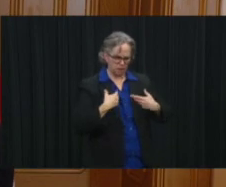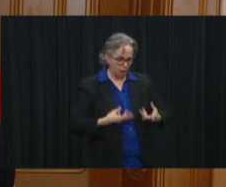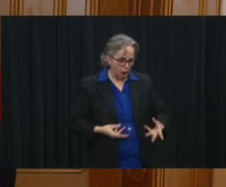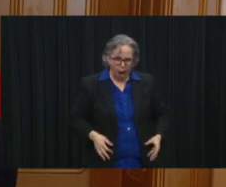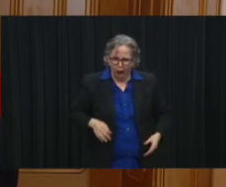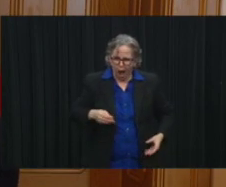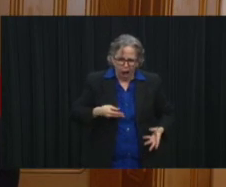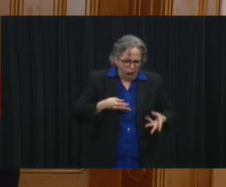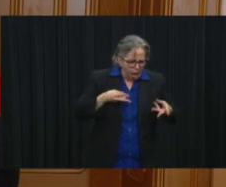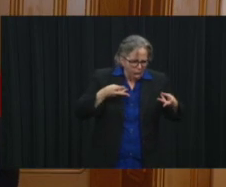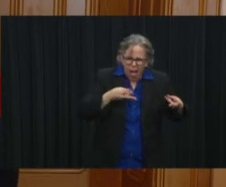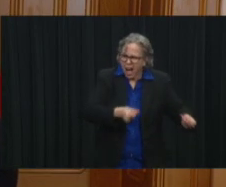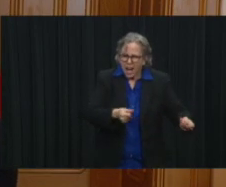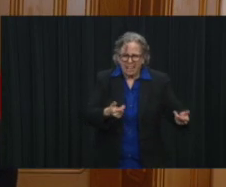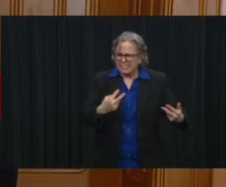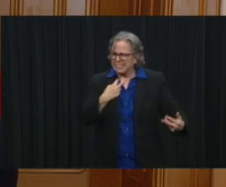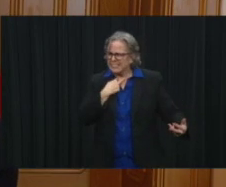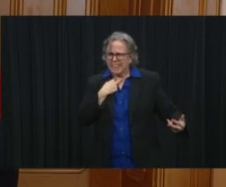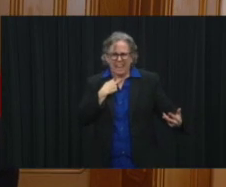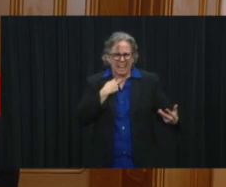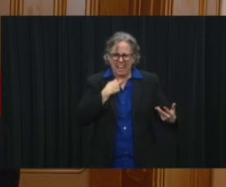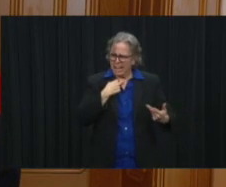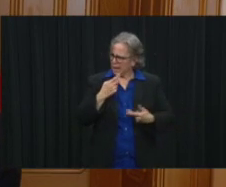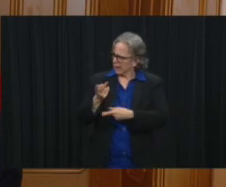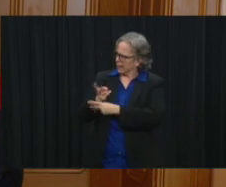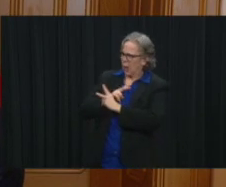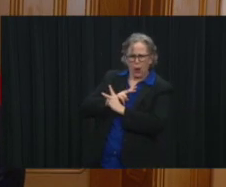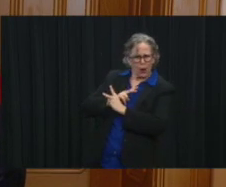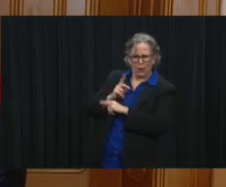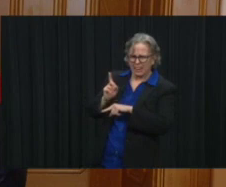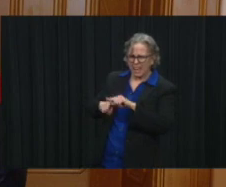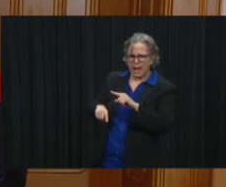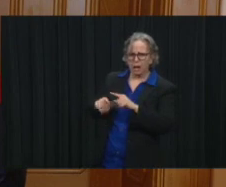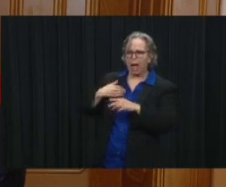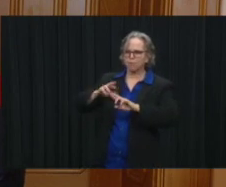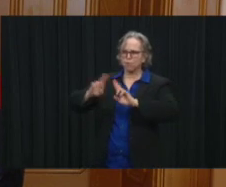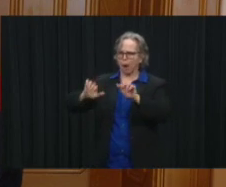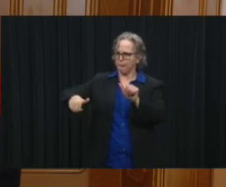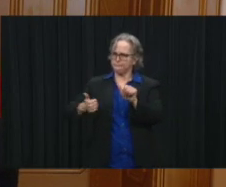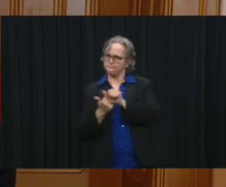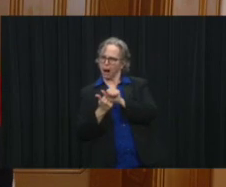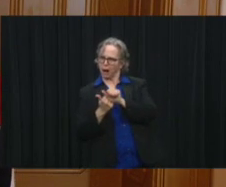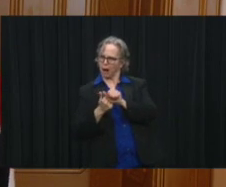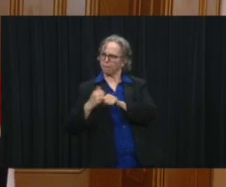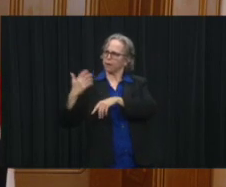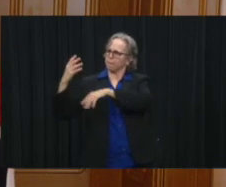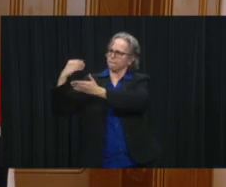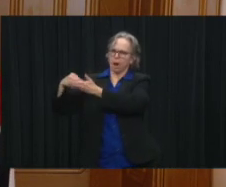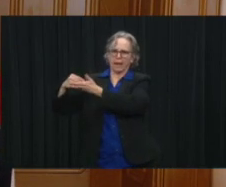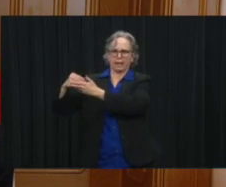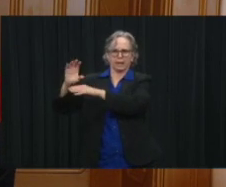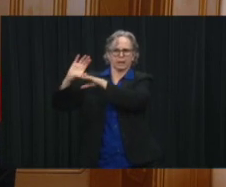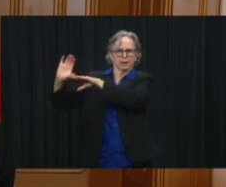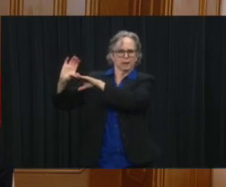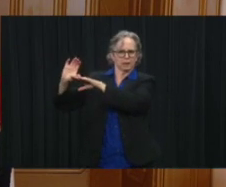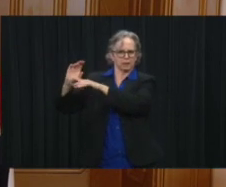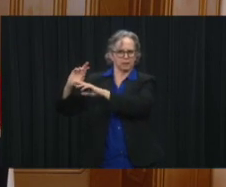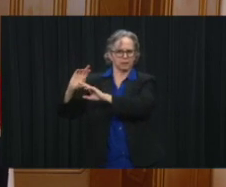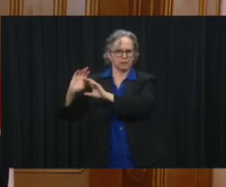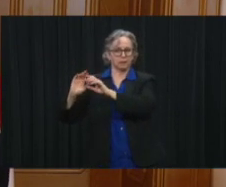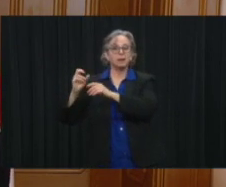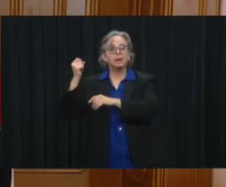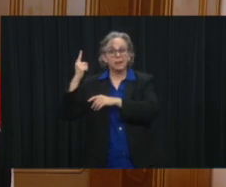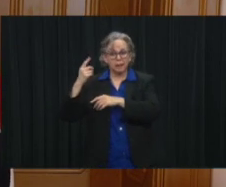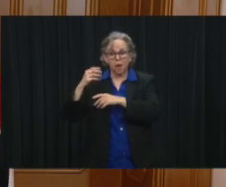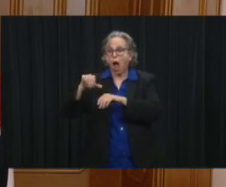this facility. There will be a special fund for national security companies and for the airlines and for cargo airlines. There's some